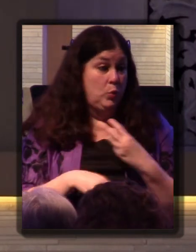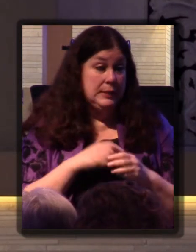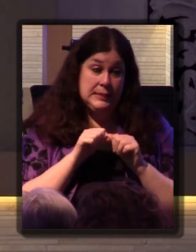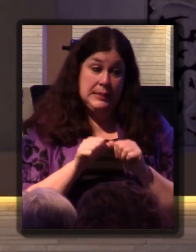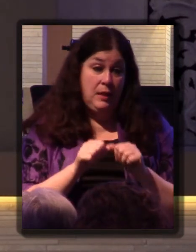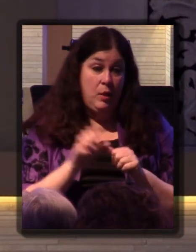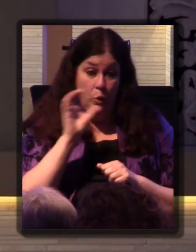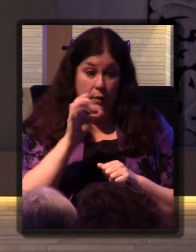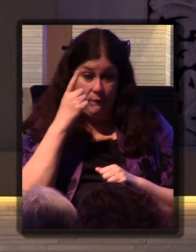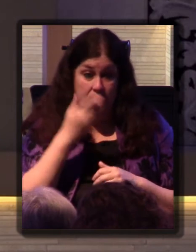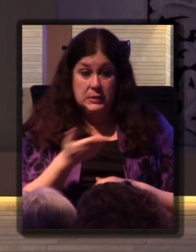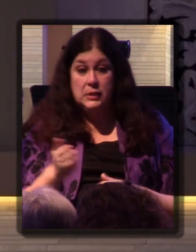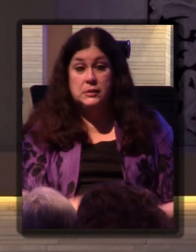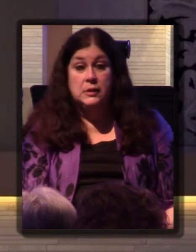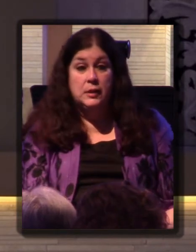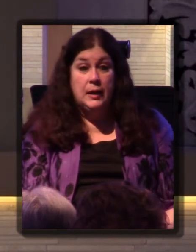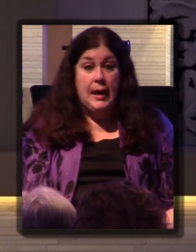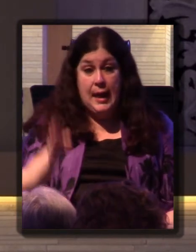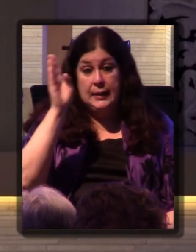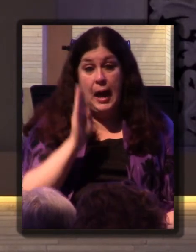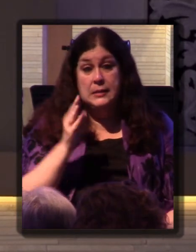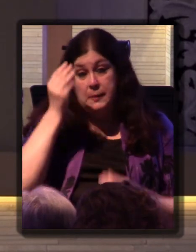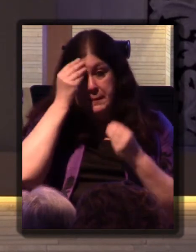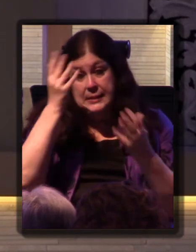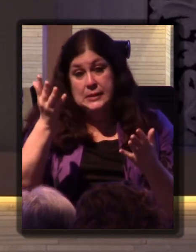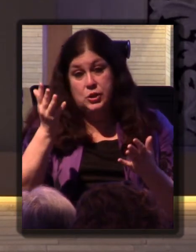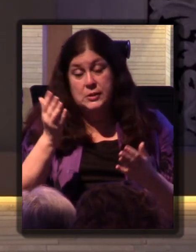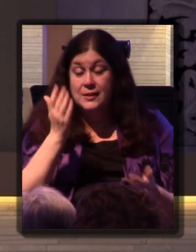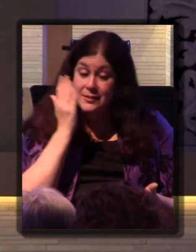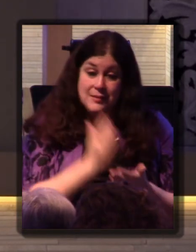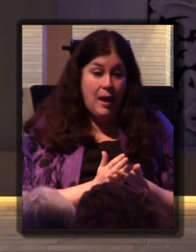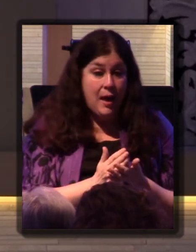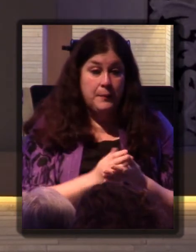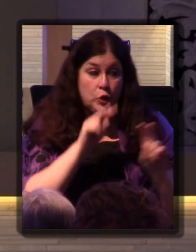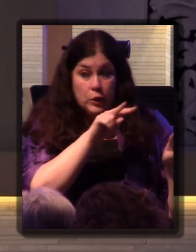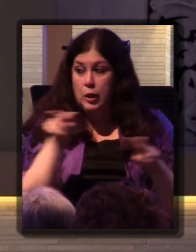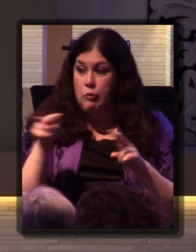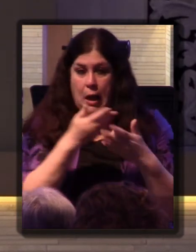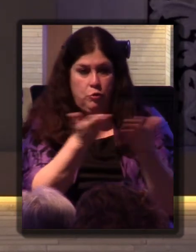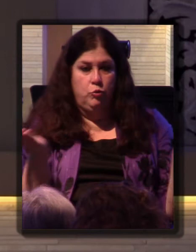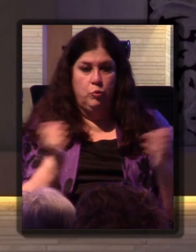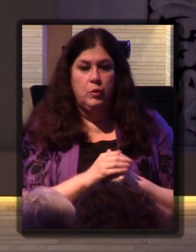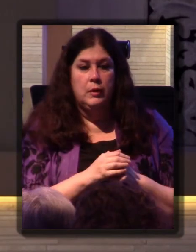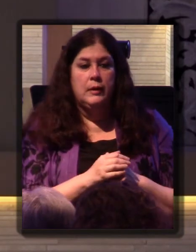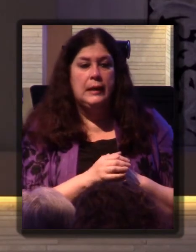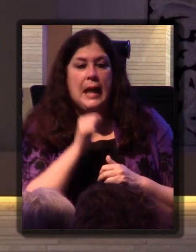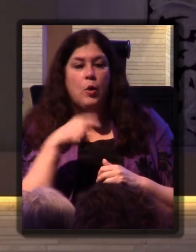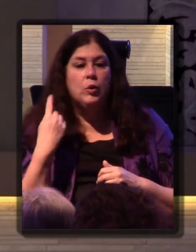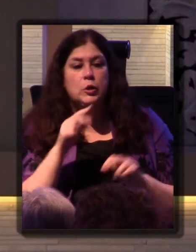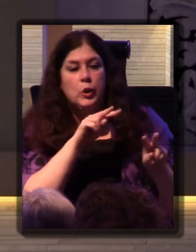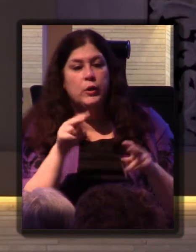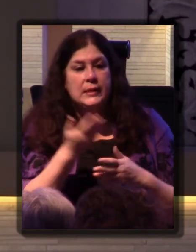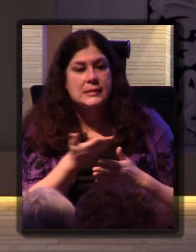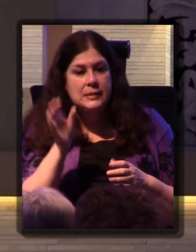looking for these things. The world is still looking for these things. And God's message to us is stop looking around you.